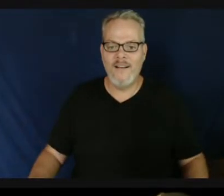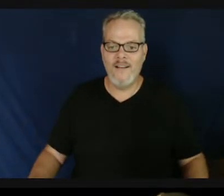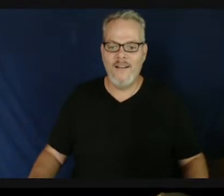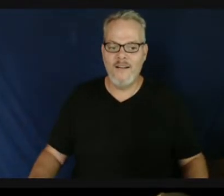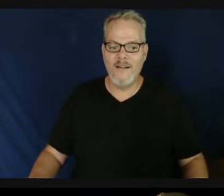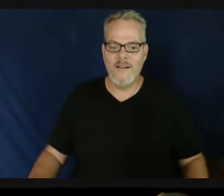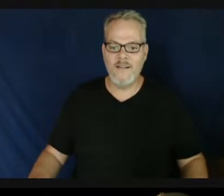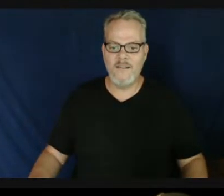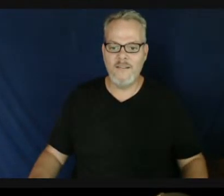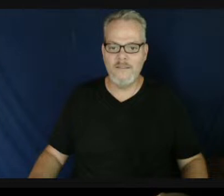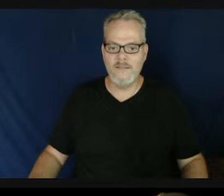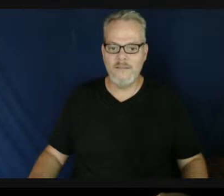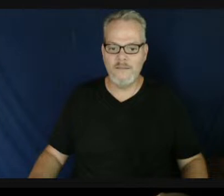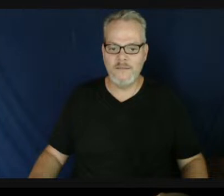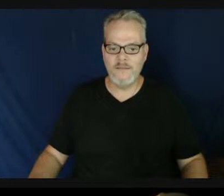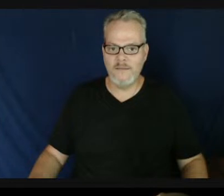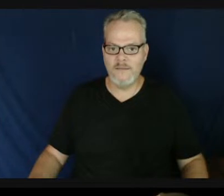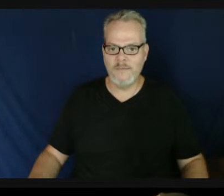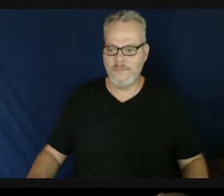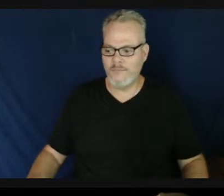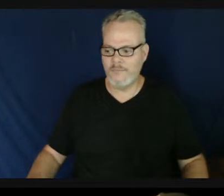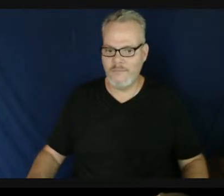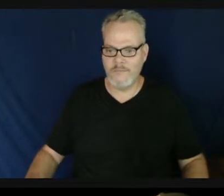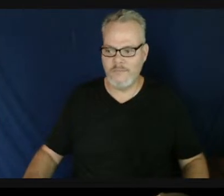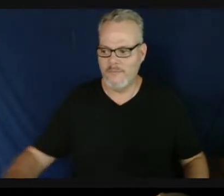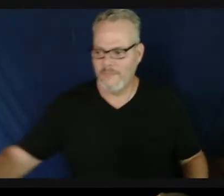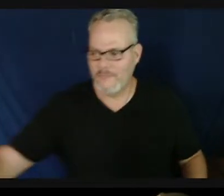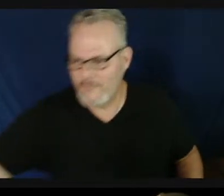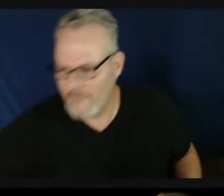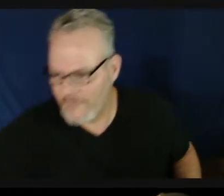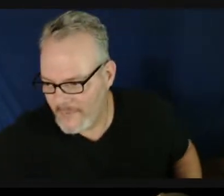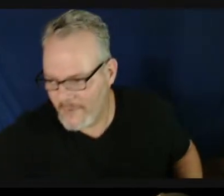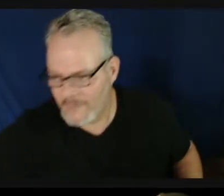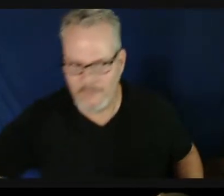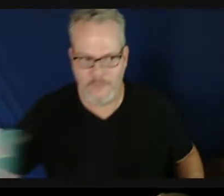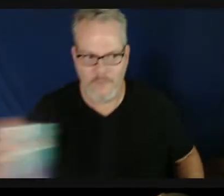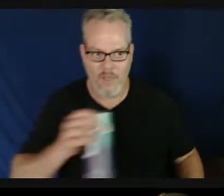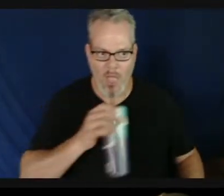Yeah, thank you. Oh.